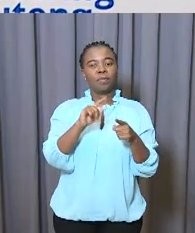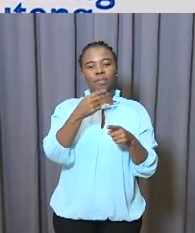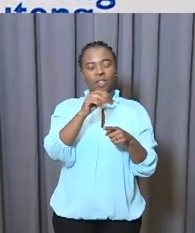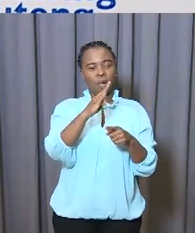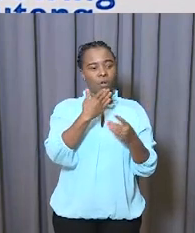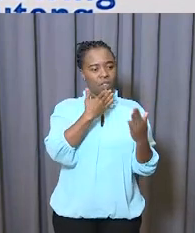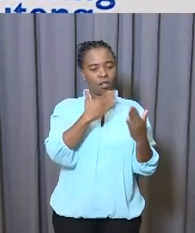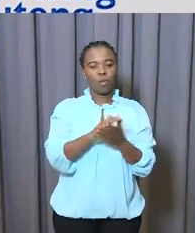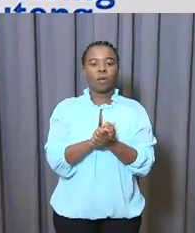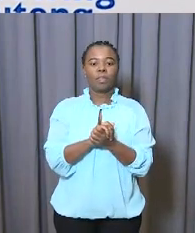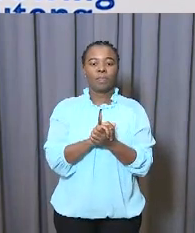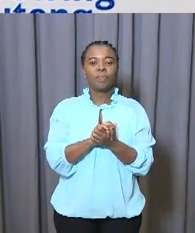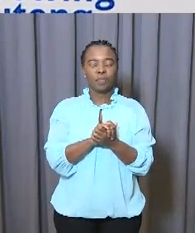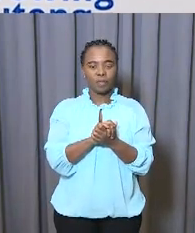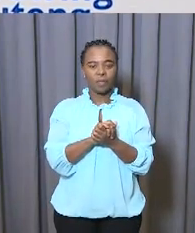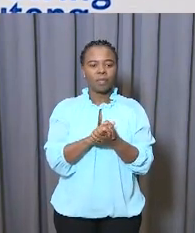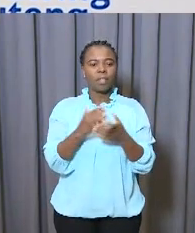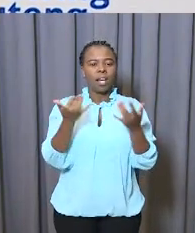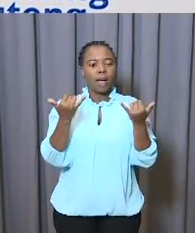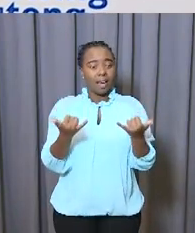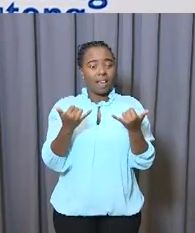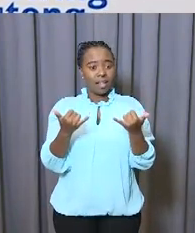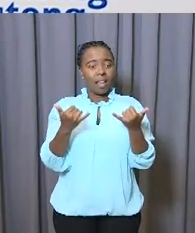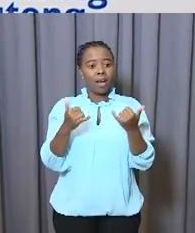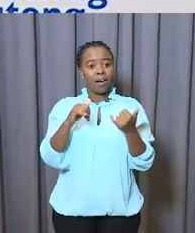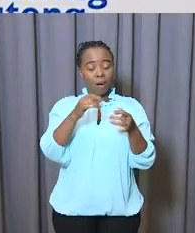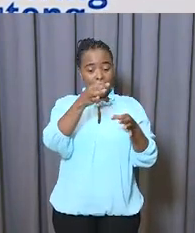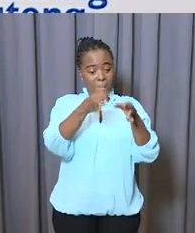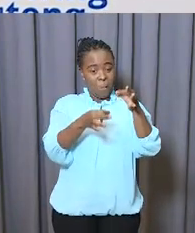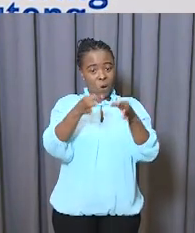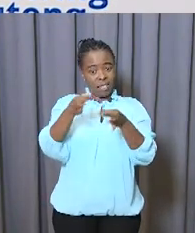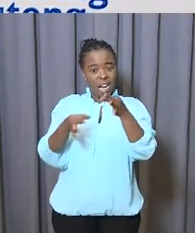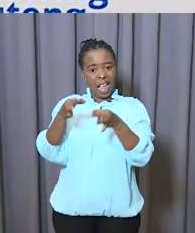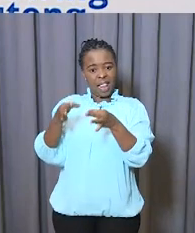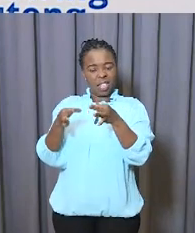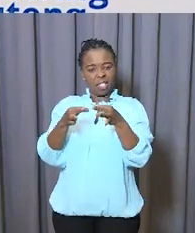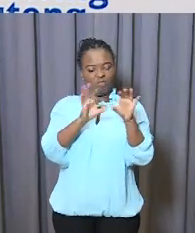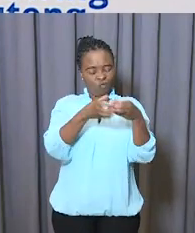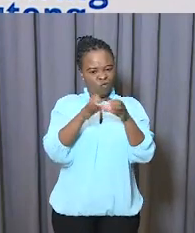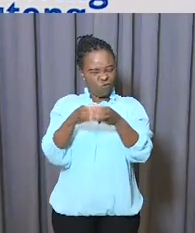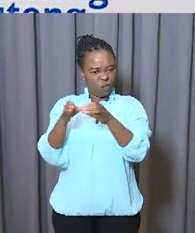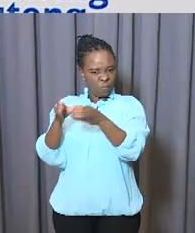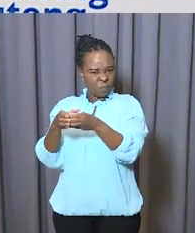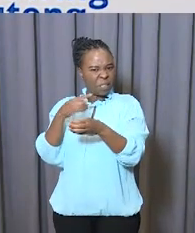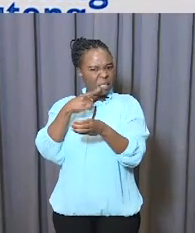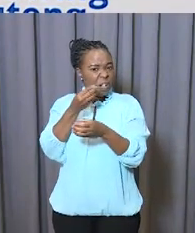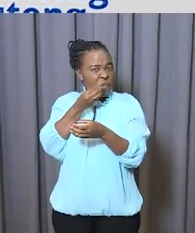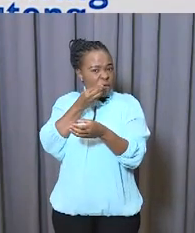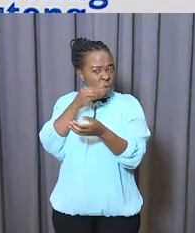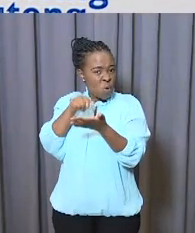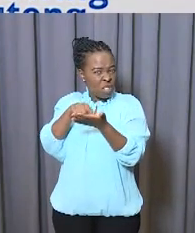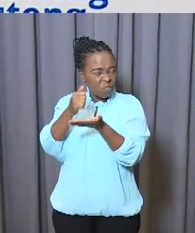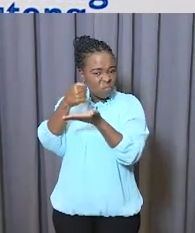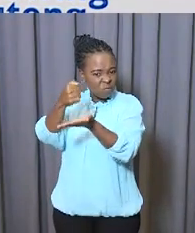Let's deal with the claims by other political parties that we are delaying in the distribution of food. I